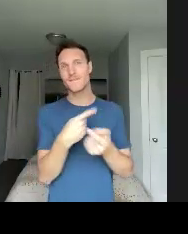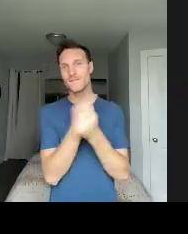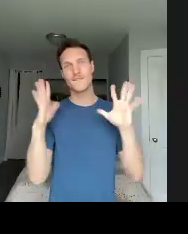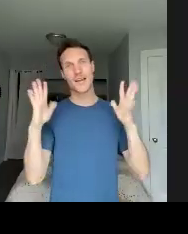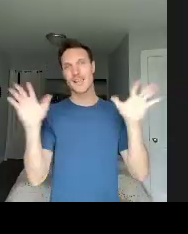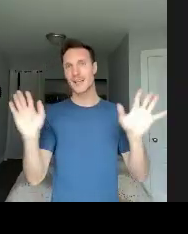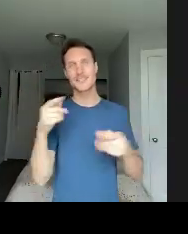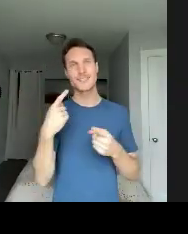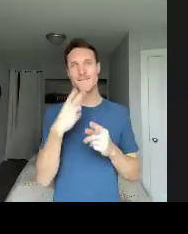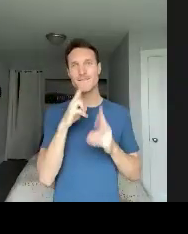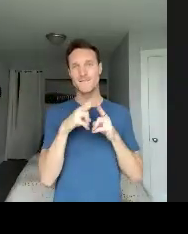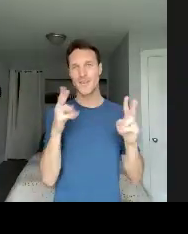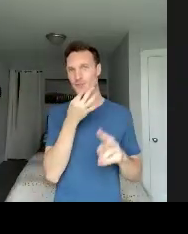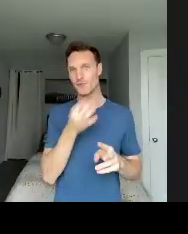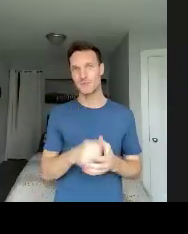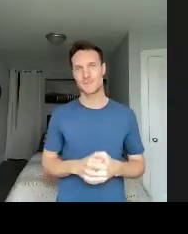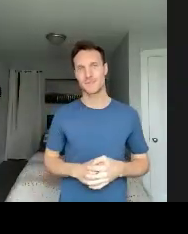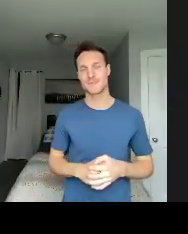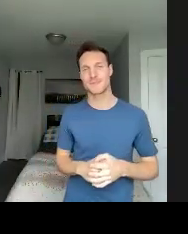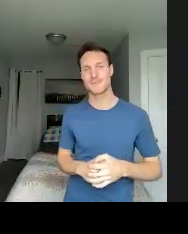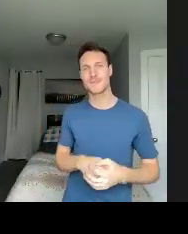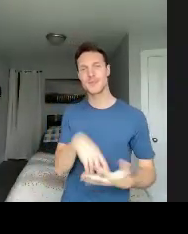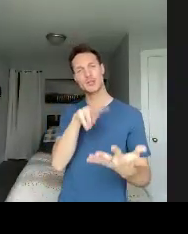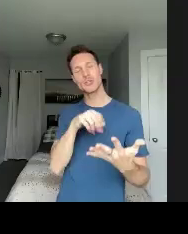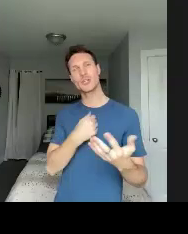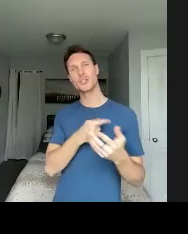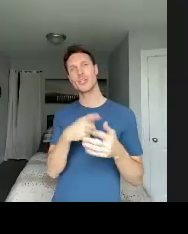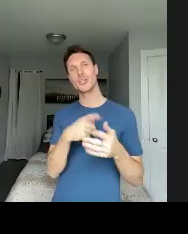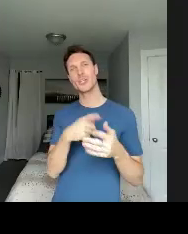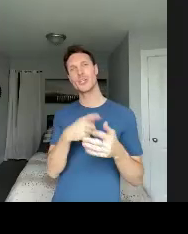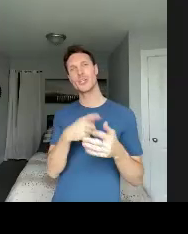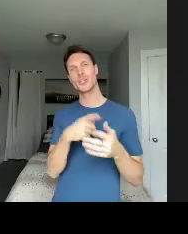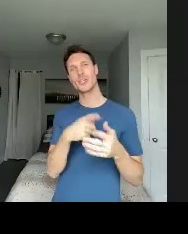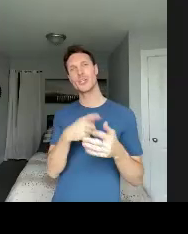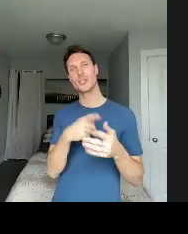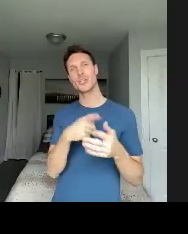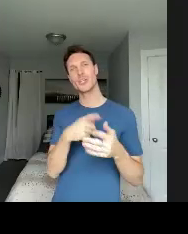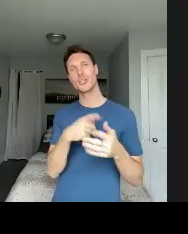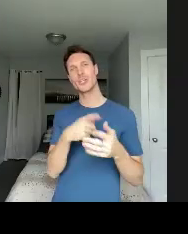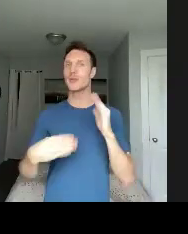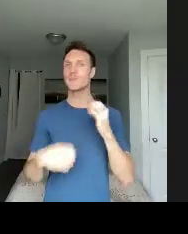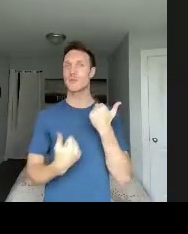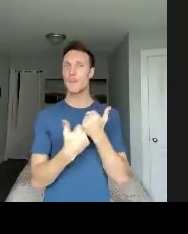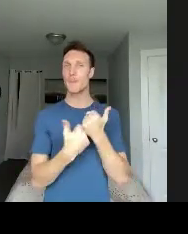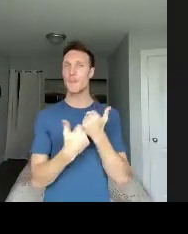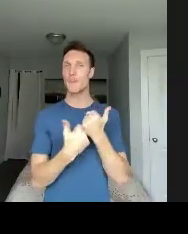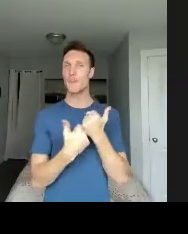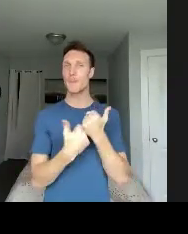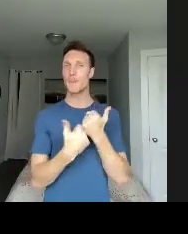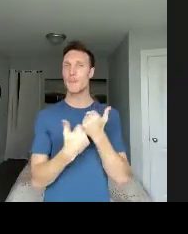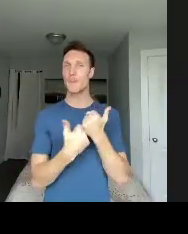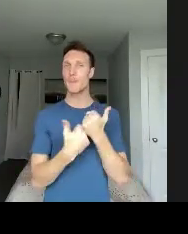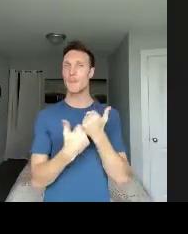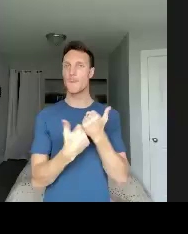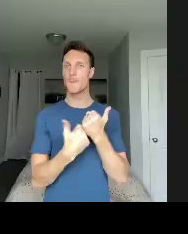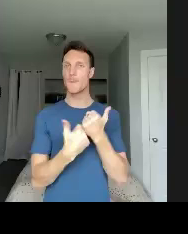Moving on to the community support waiver, we are working with a contractor to develop that waiver. It is very important to us